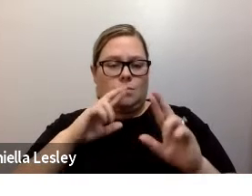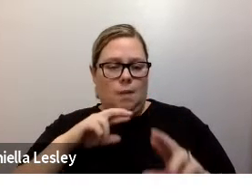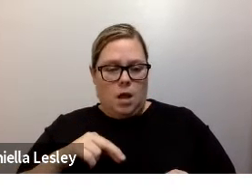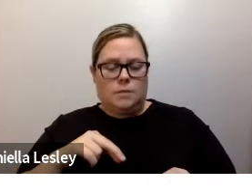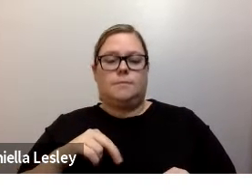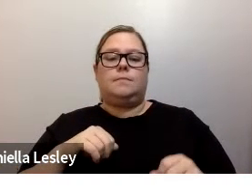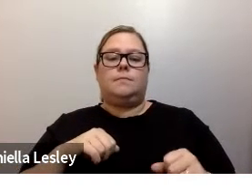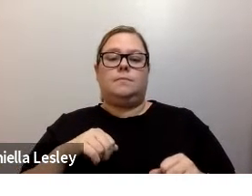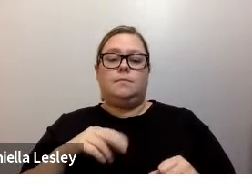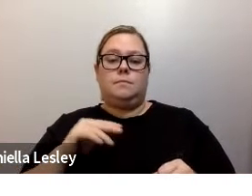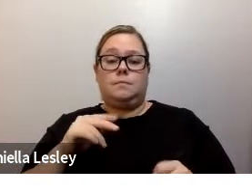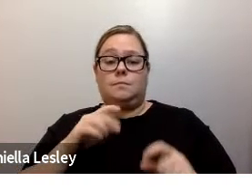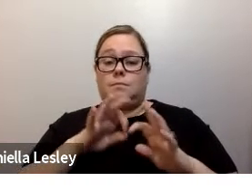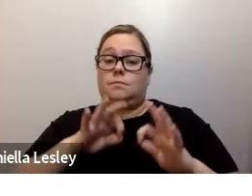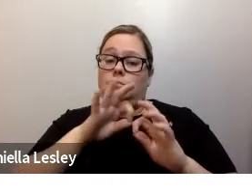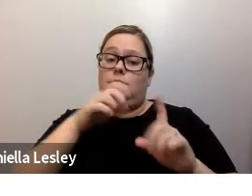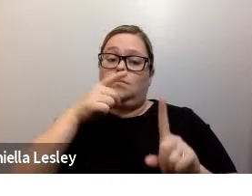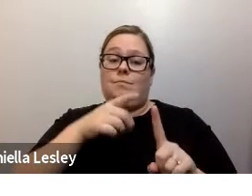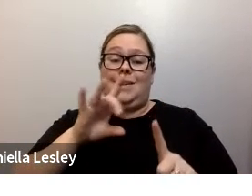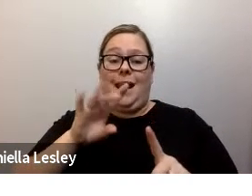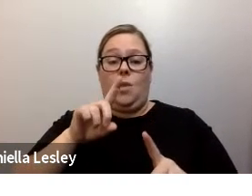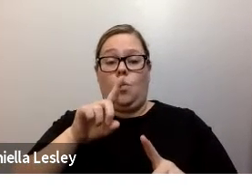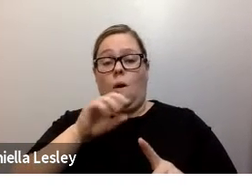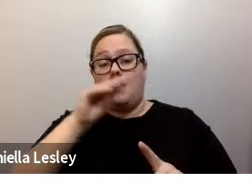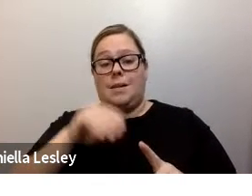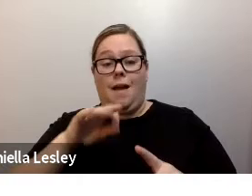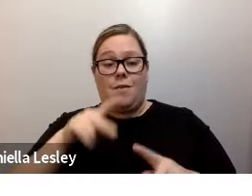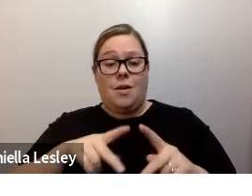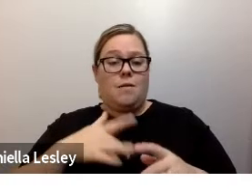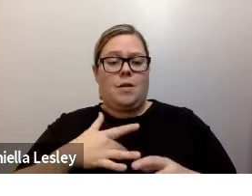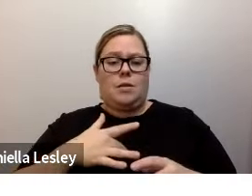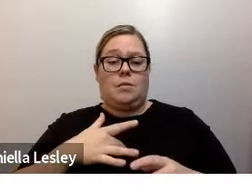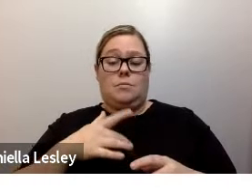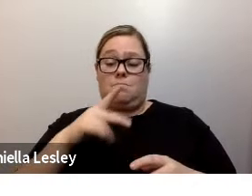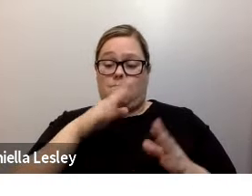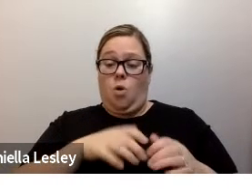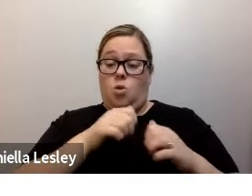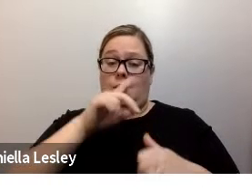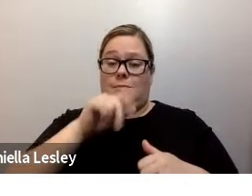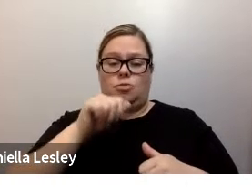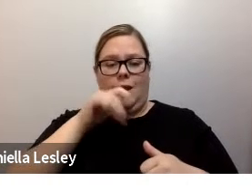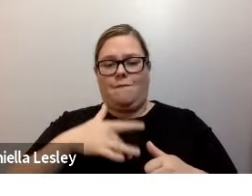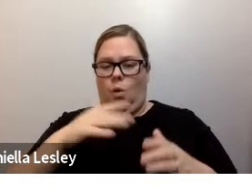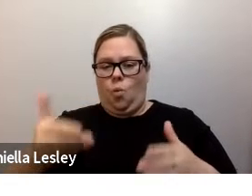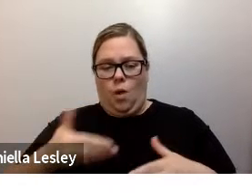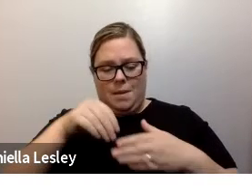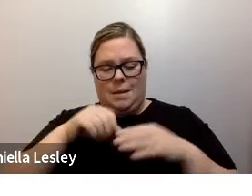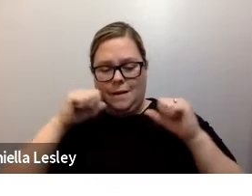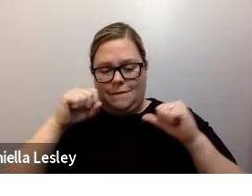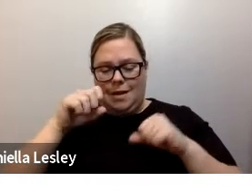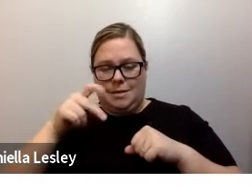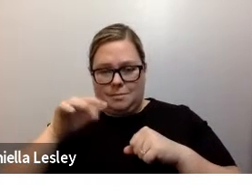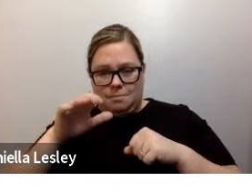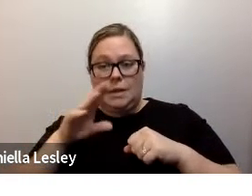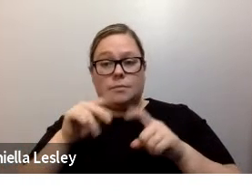and the key statistics showed that 81% of people with disabilities do not feel welcomed in fitness spaces. And then more